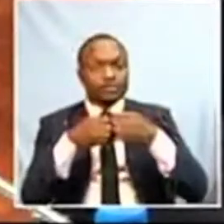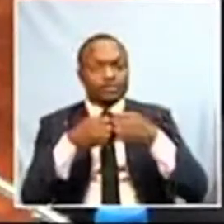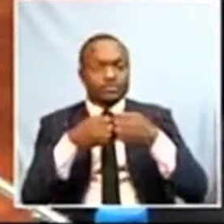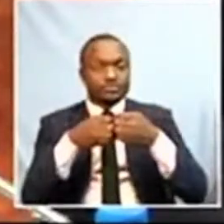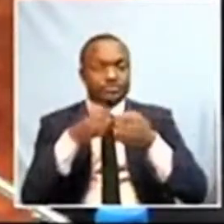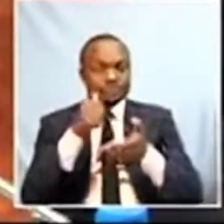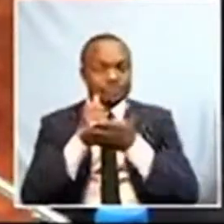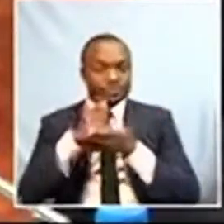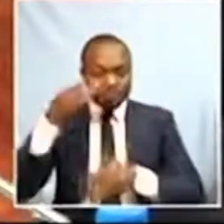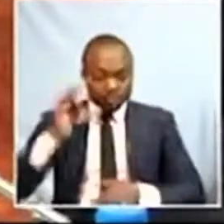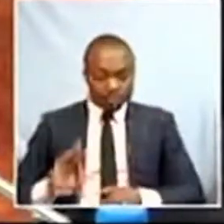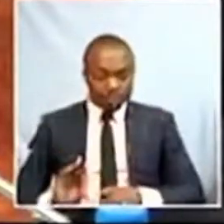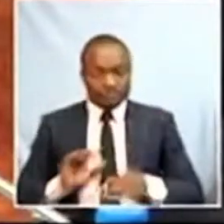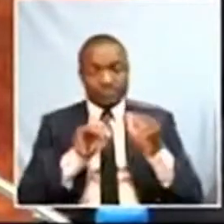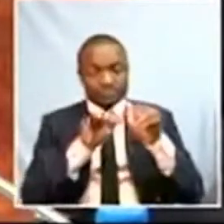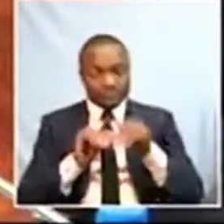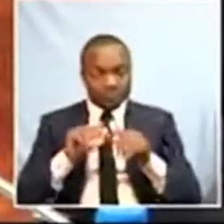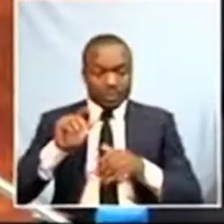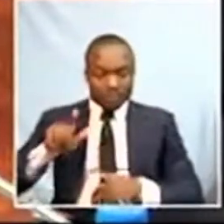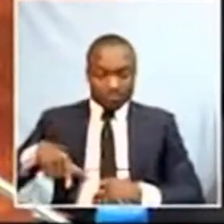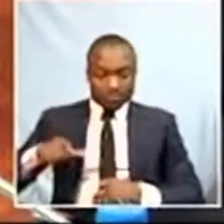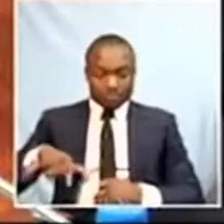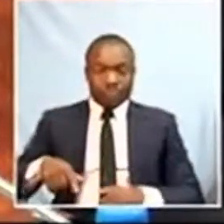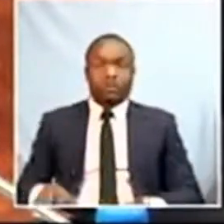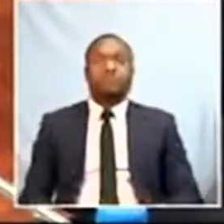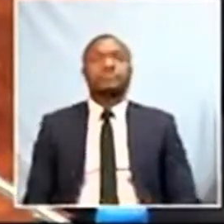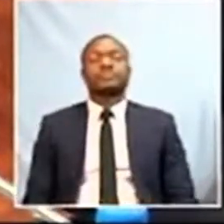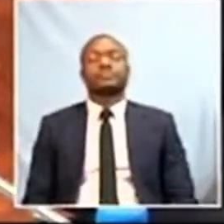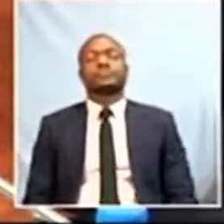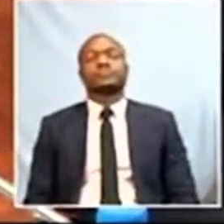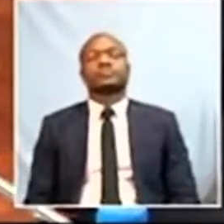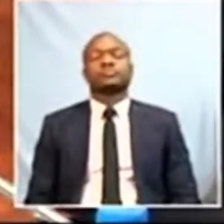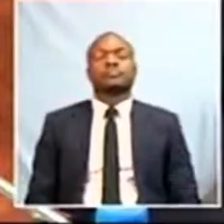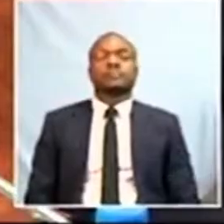of beneficiaries to avoid delay.